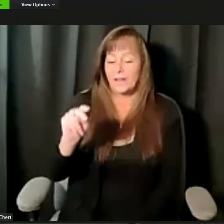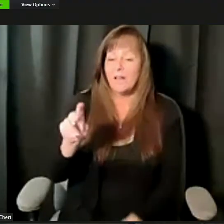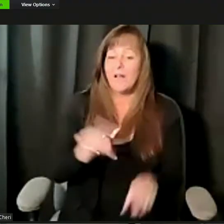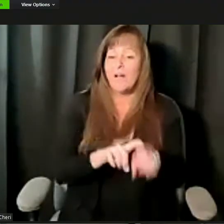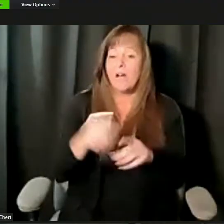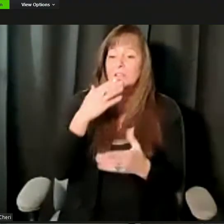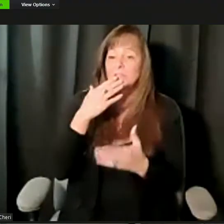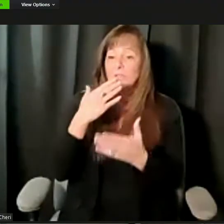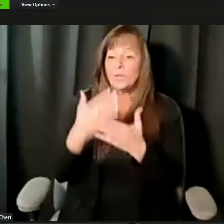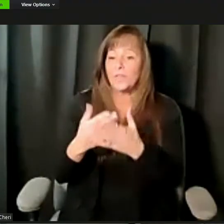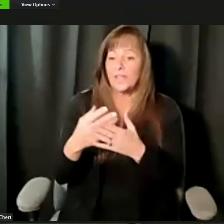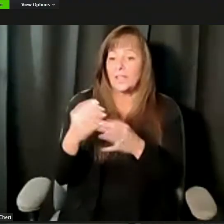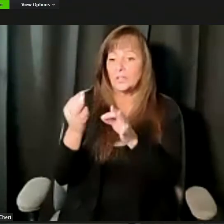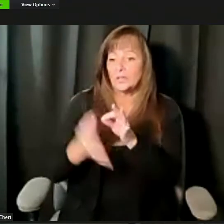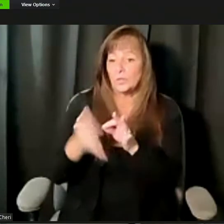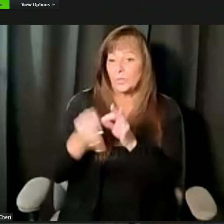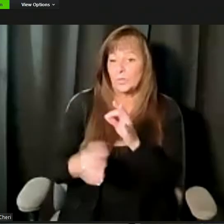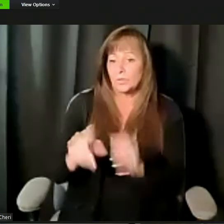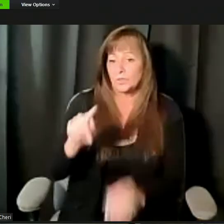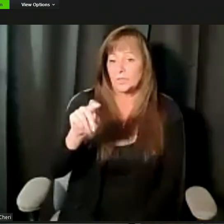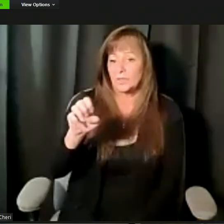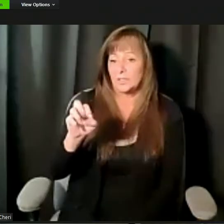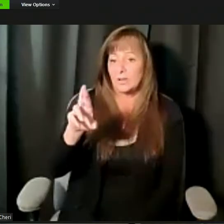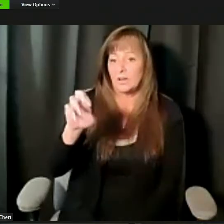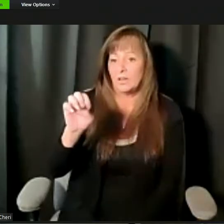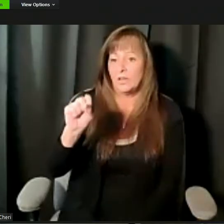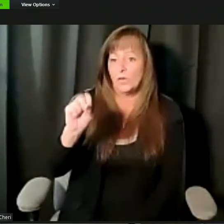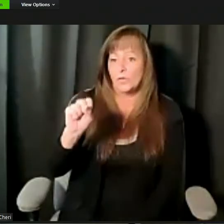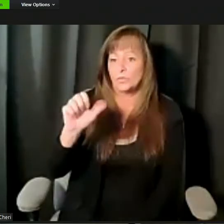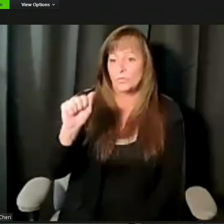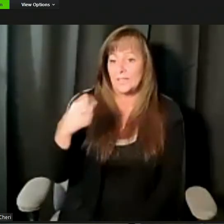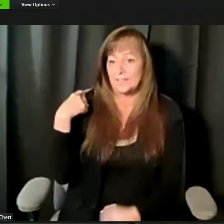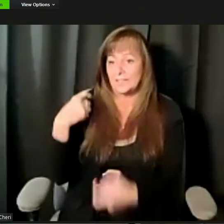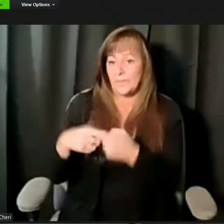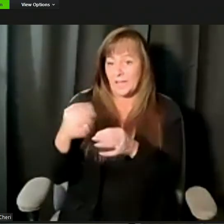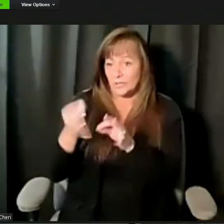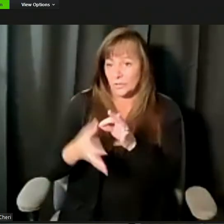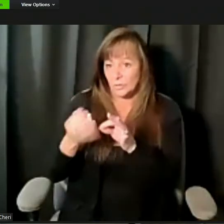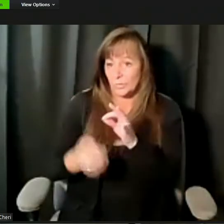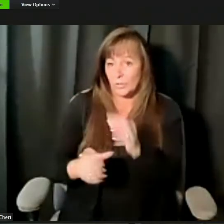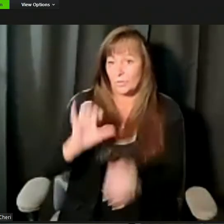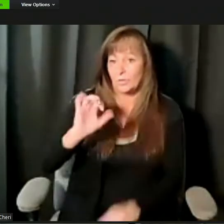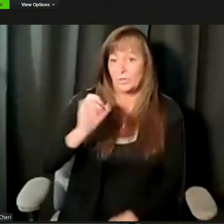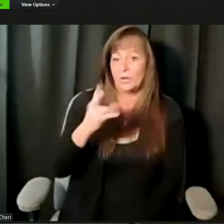providing their services, and thank all of you for joining us. And with that, I